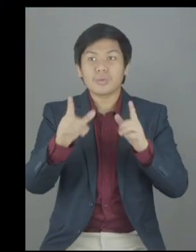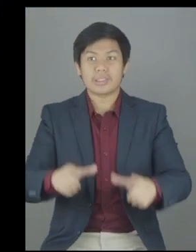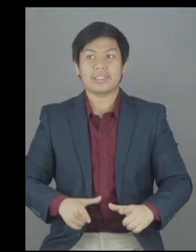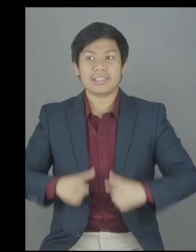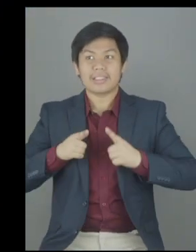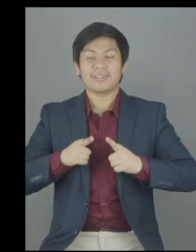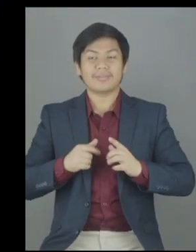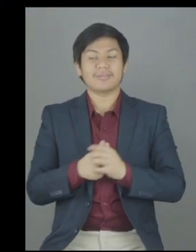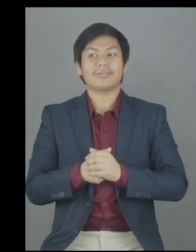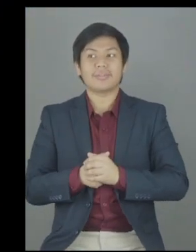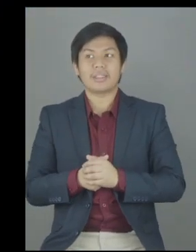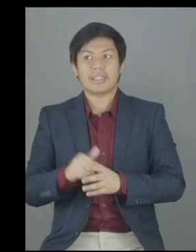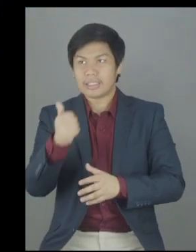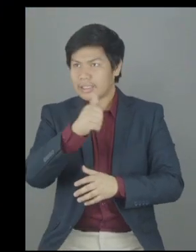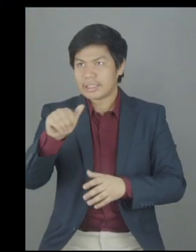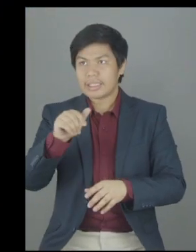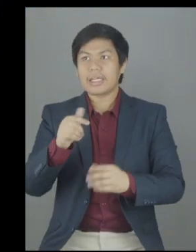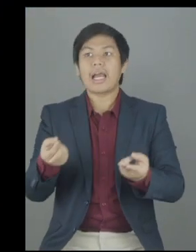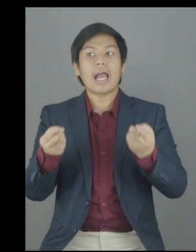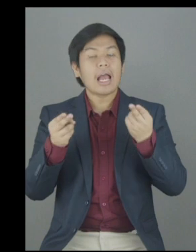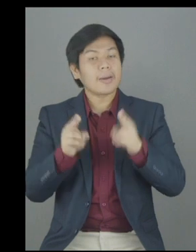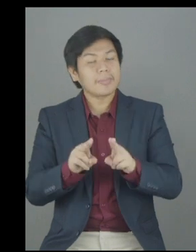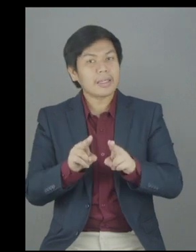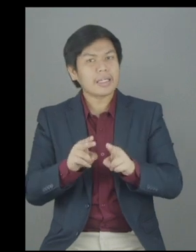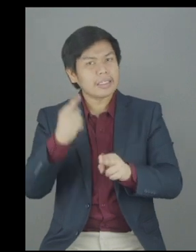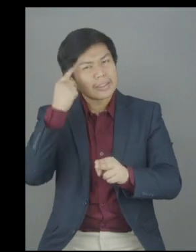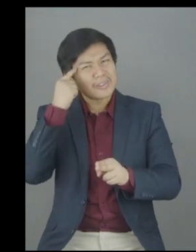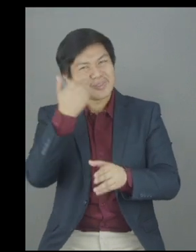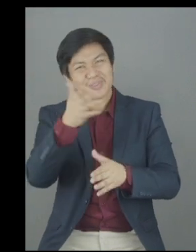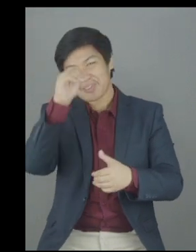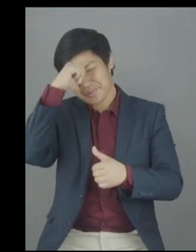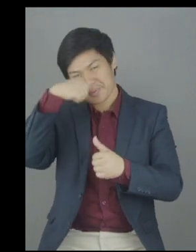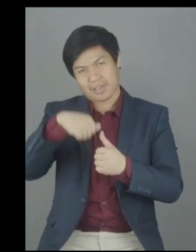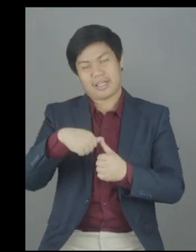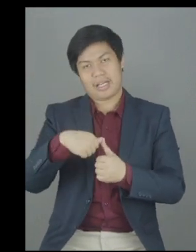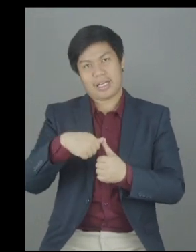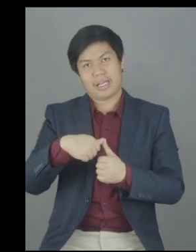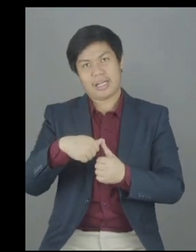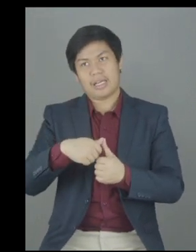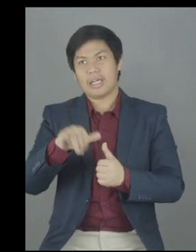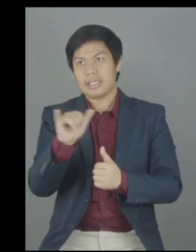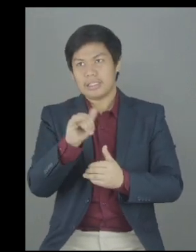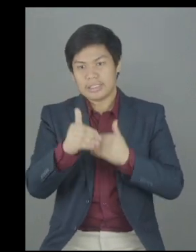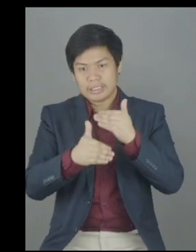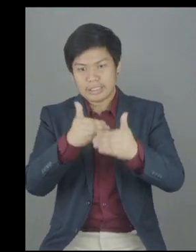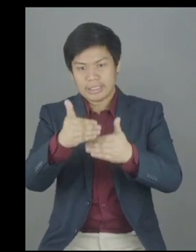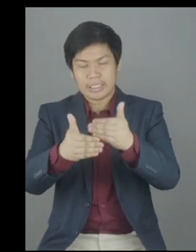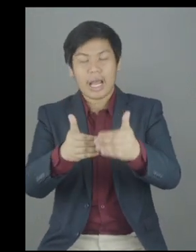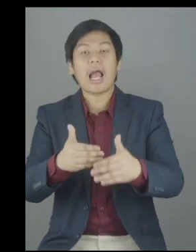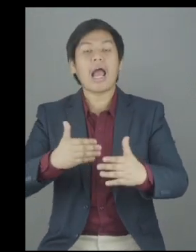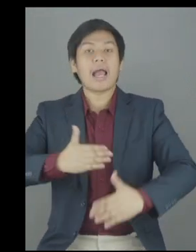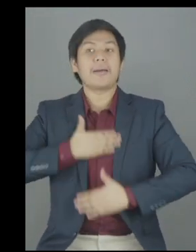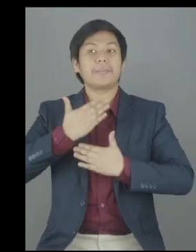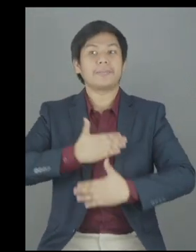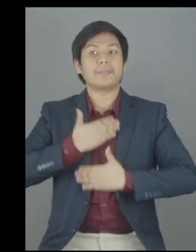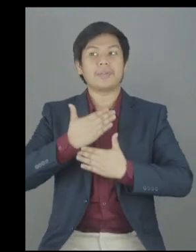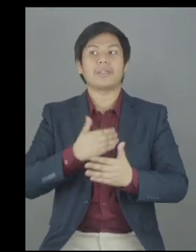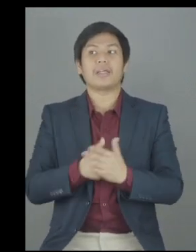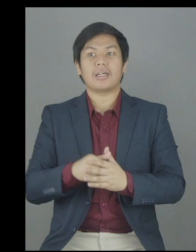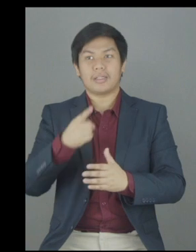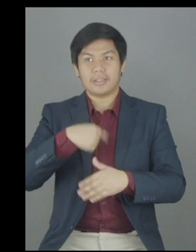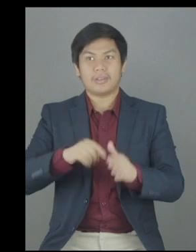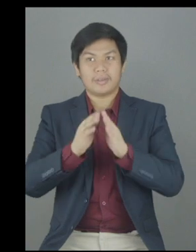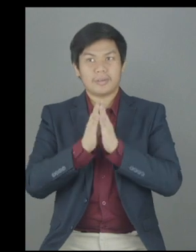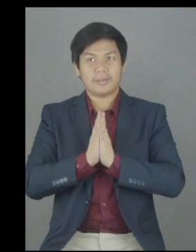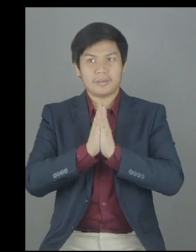was and if anything fun or memorable happened. It has also become a habit to ask them for their prayer